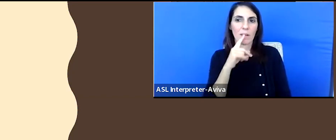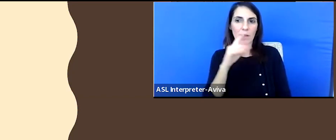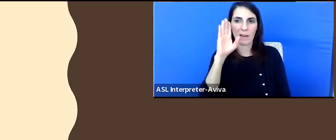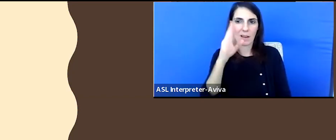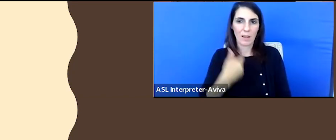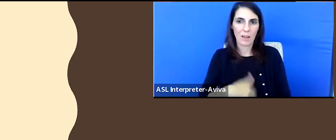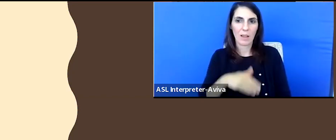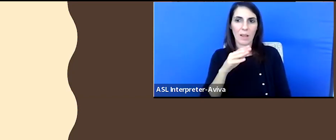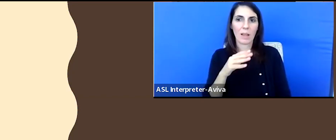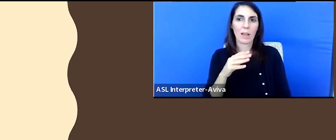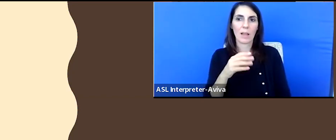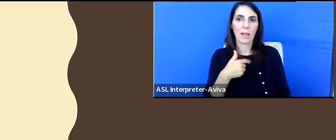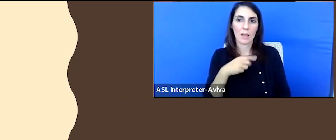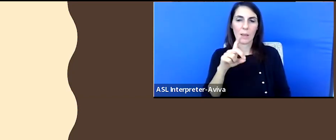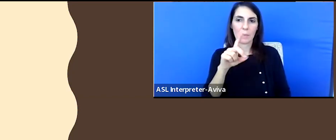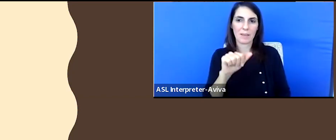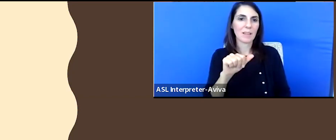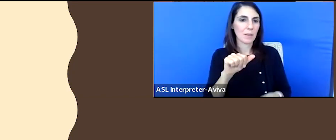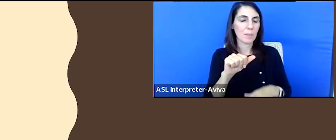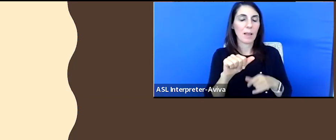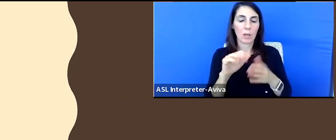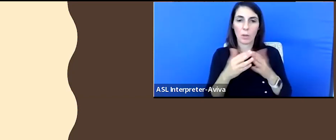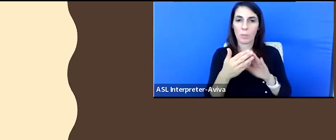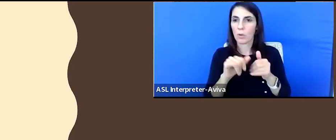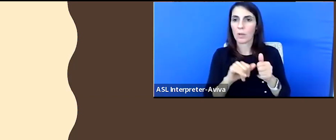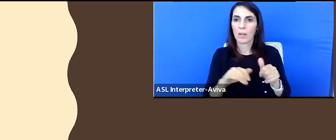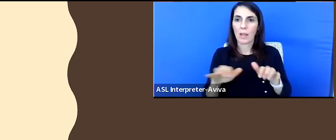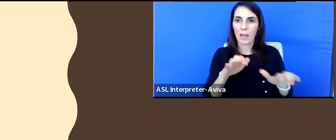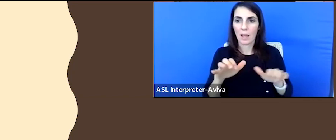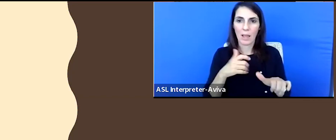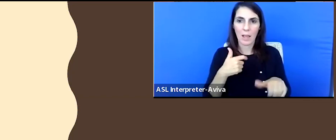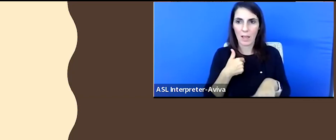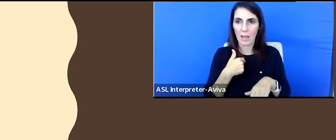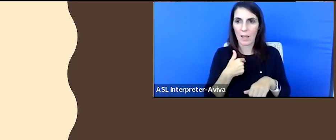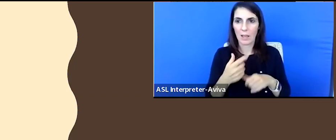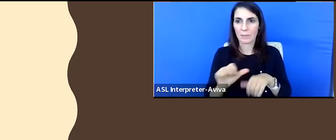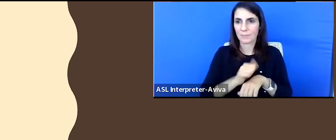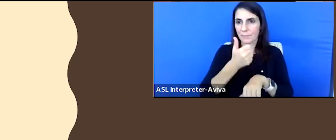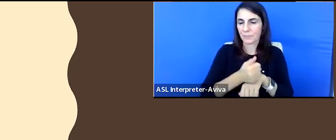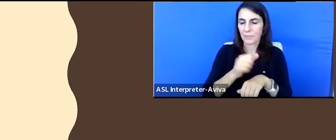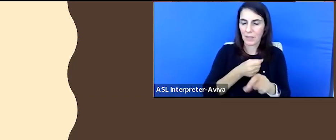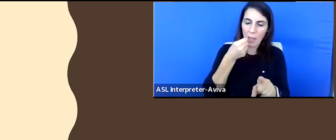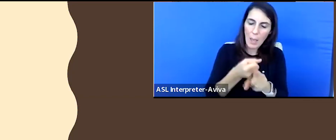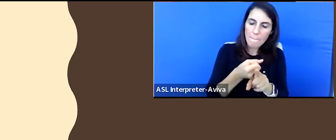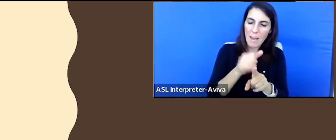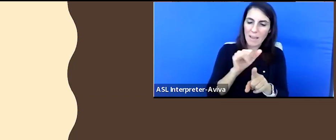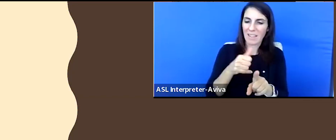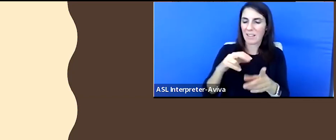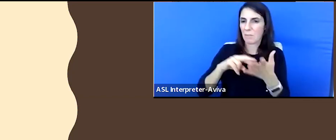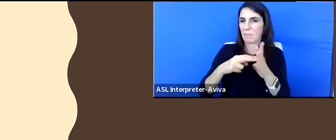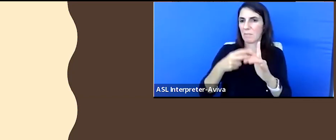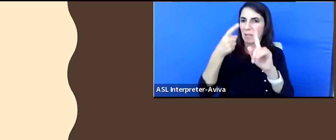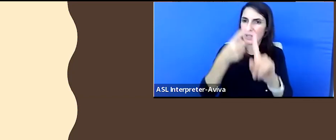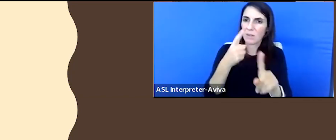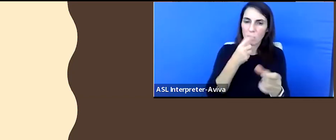is Fred Christian, and I'm a disabled community activist and founder of the social media organization Impact. Impact's purpose and mission is to advocate for those